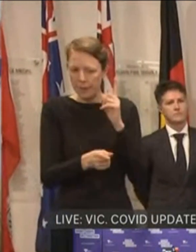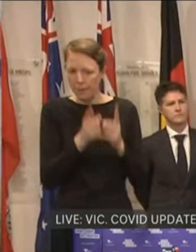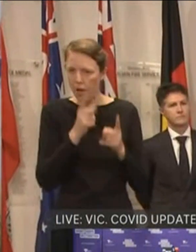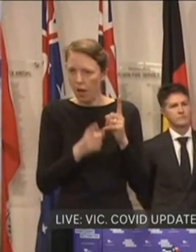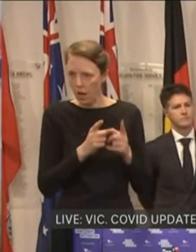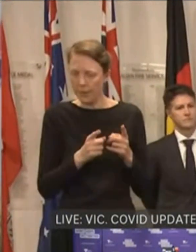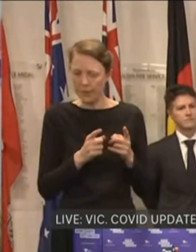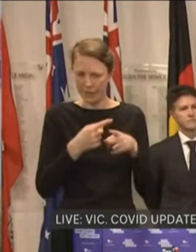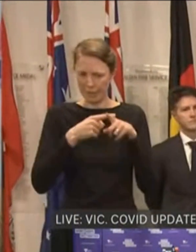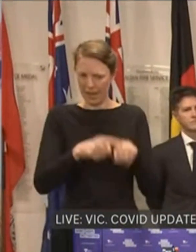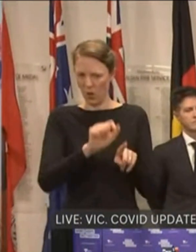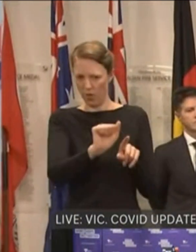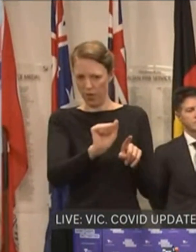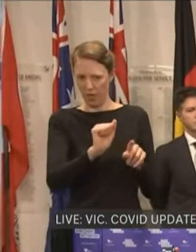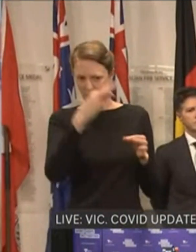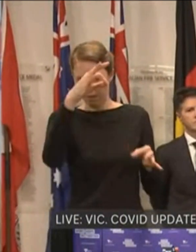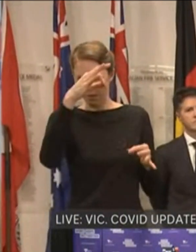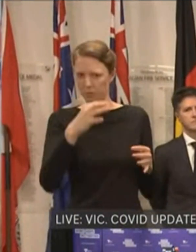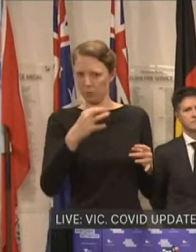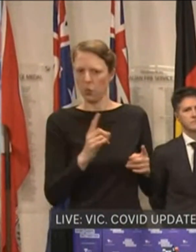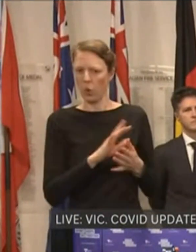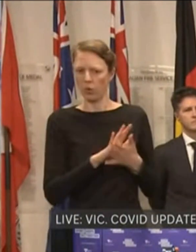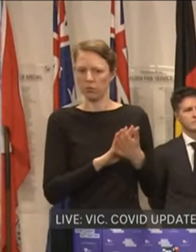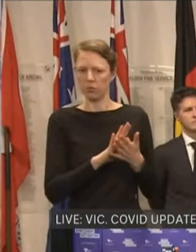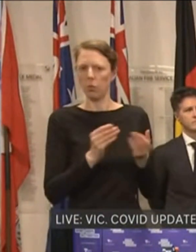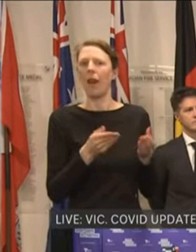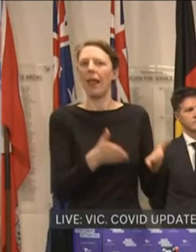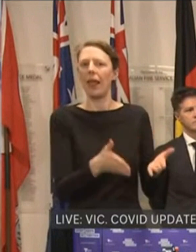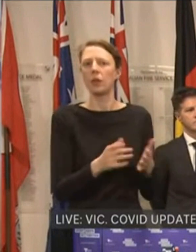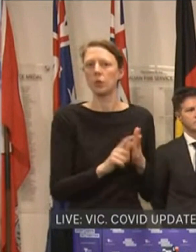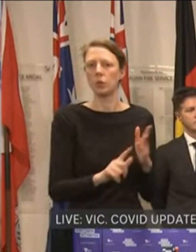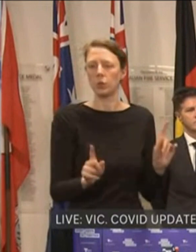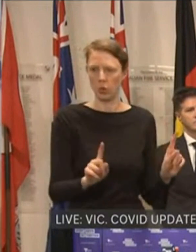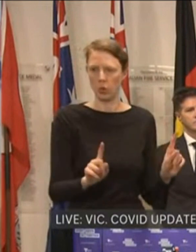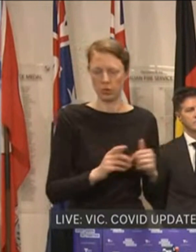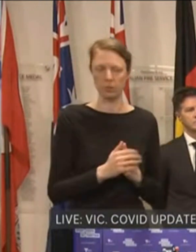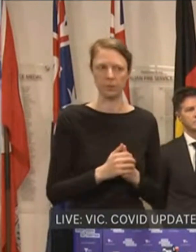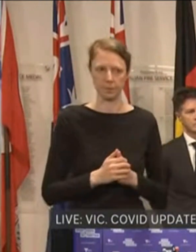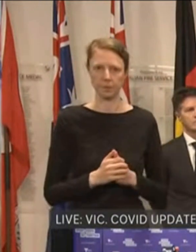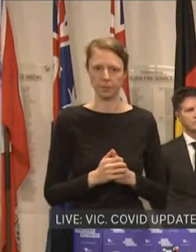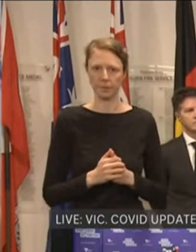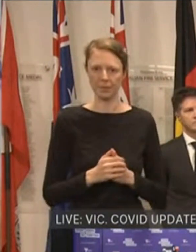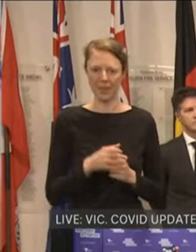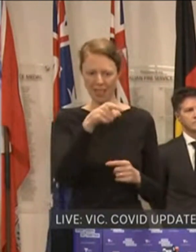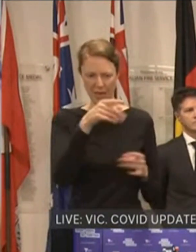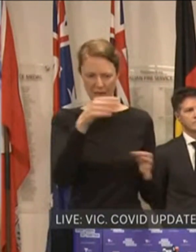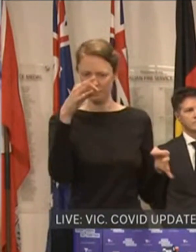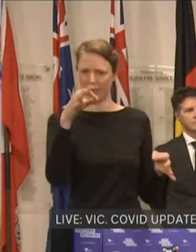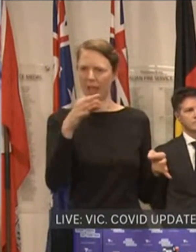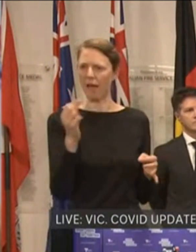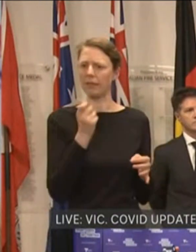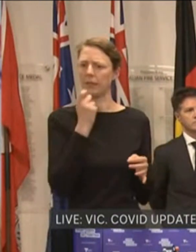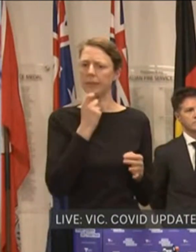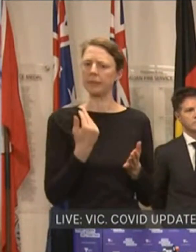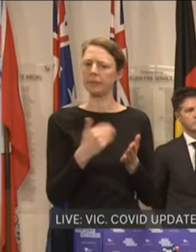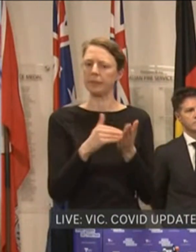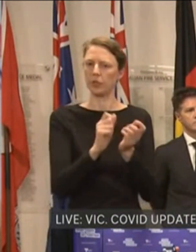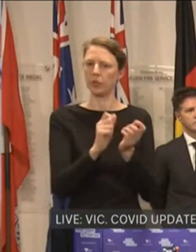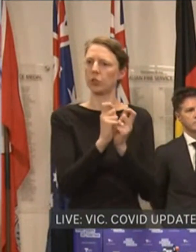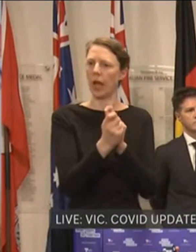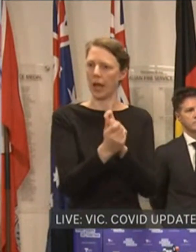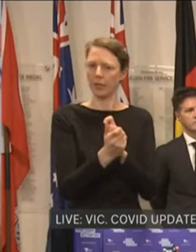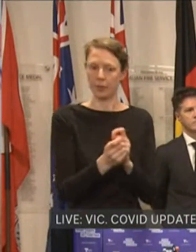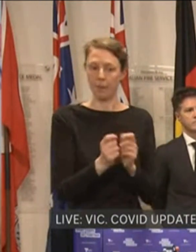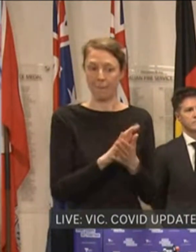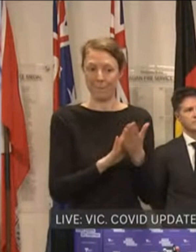overall. We do obviously need to have some exceptions for critical services or for people that are seeking